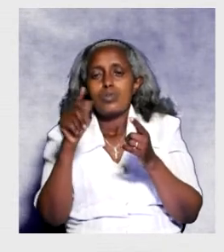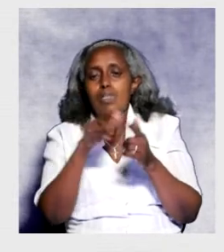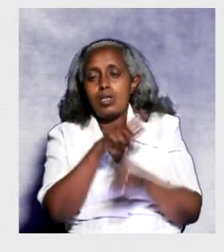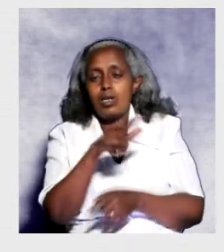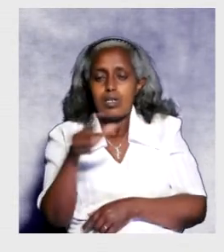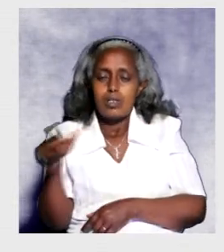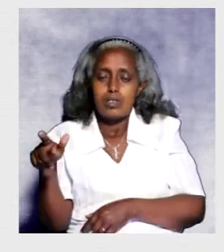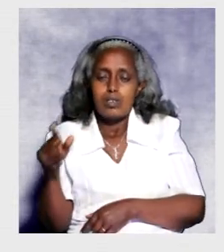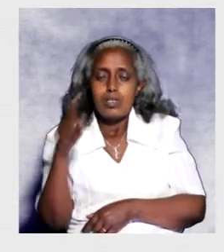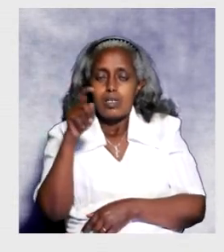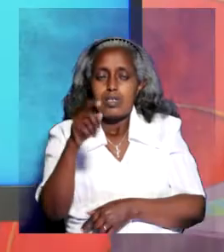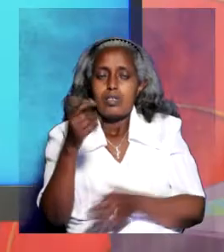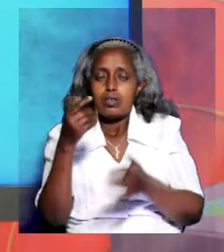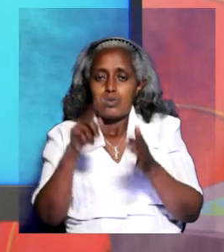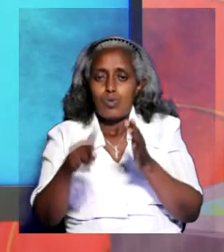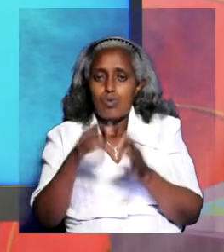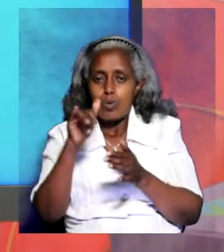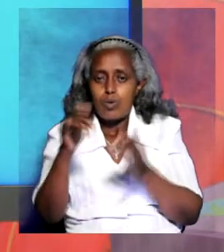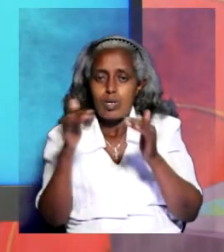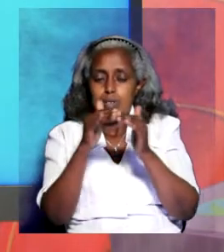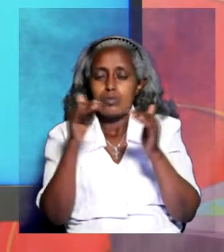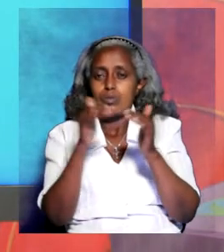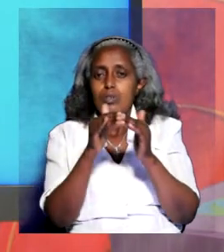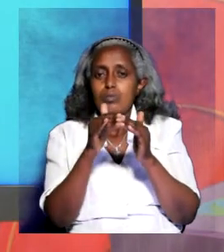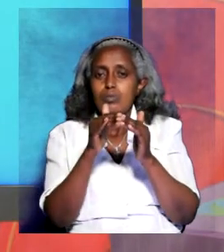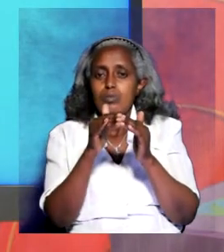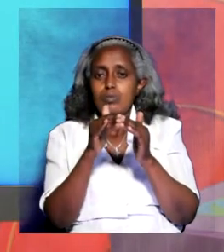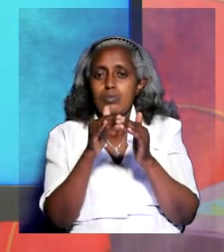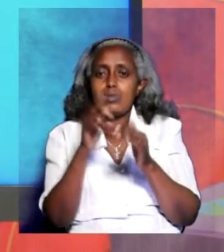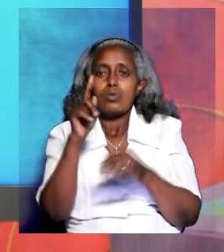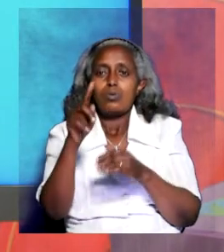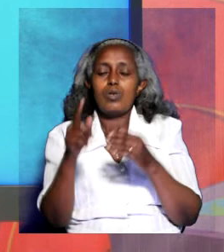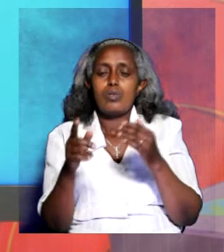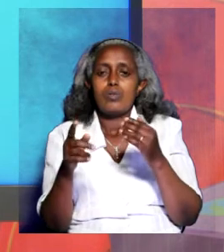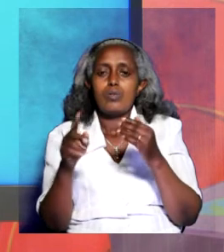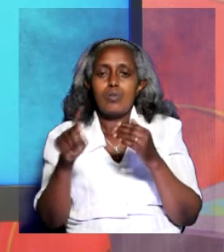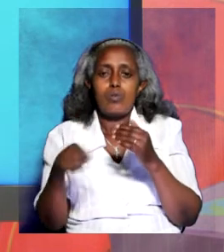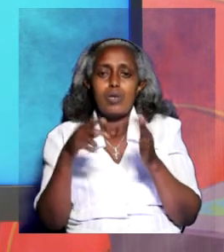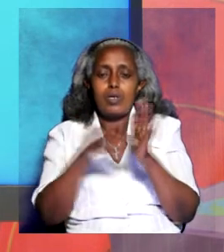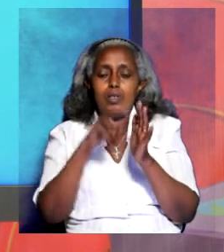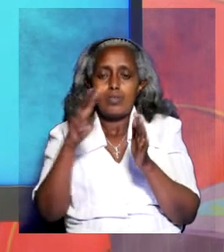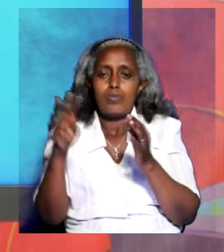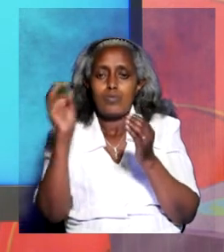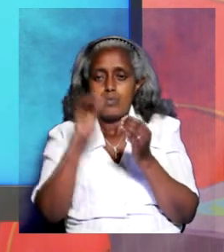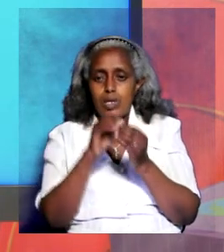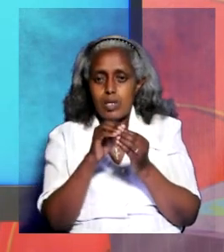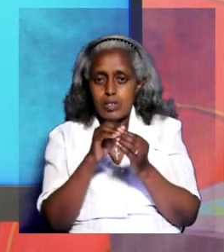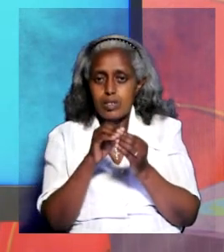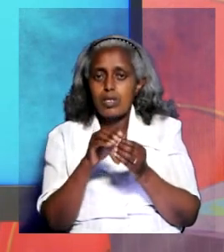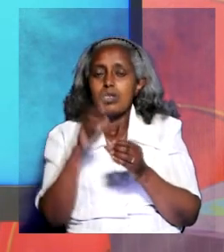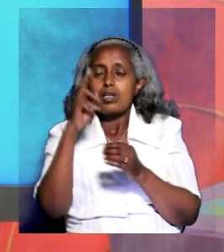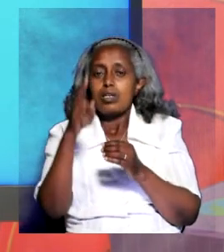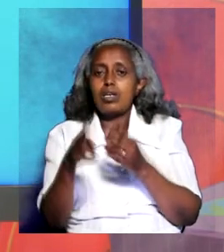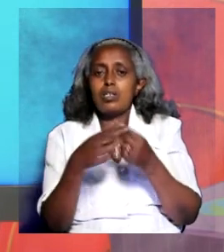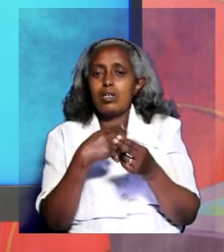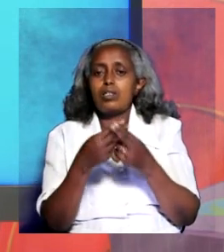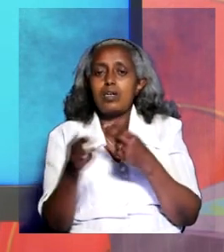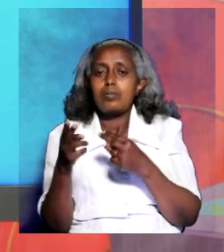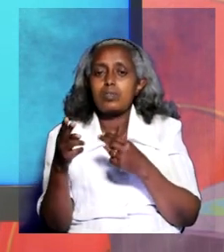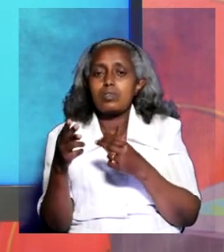line, x, y is equal to 1, negative 2, plus lambda